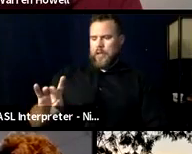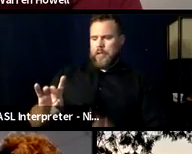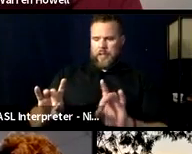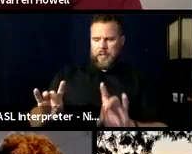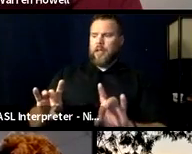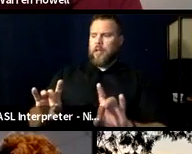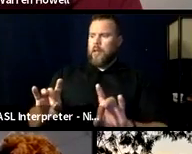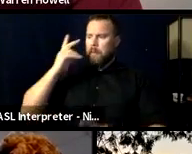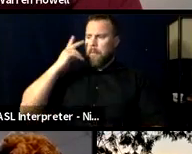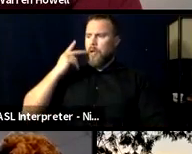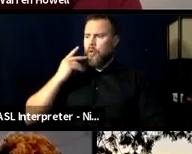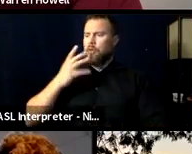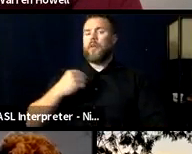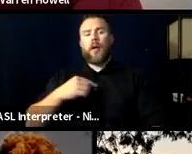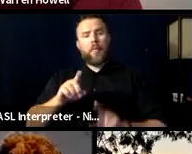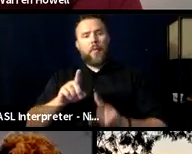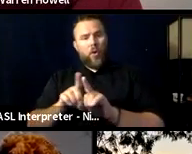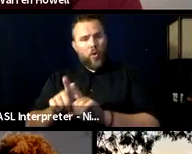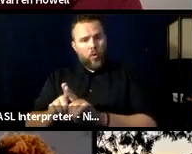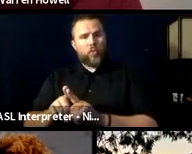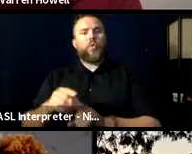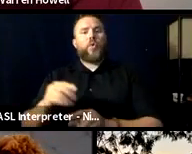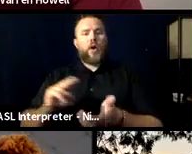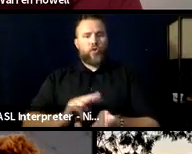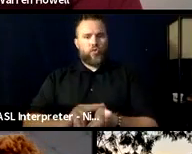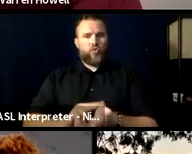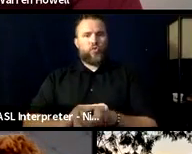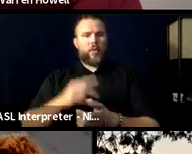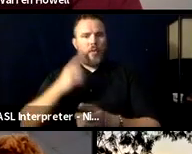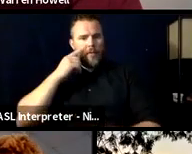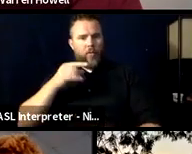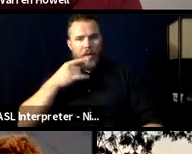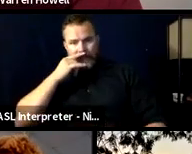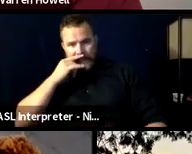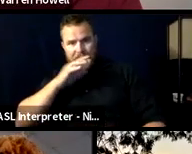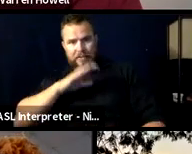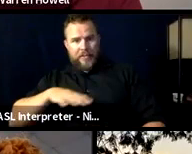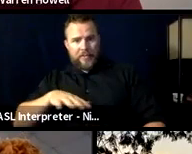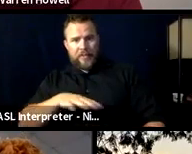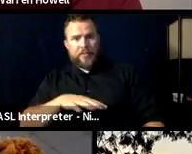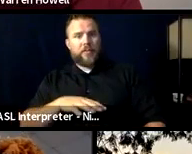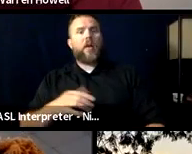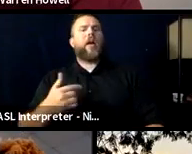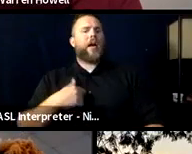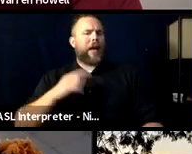pediatric nurse. I do hear all of your concerns,